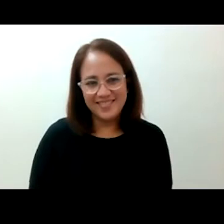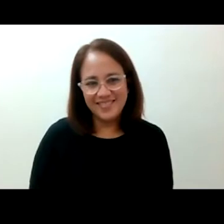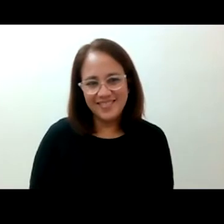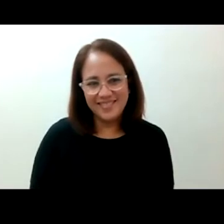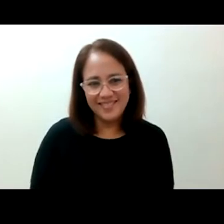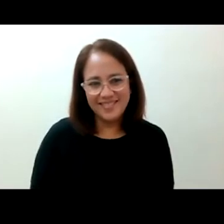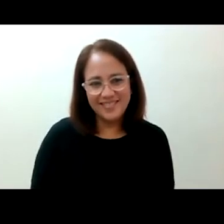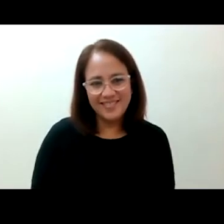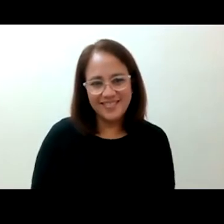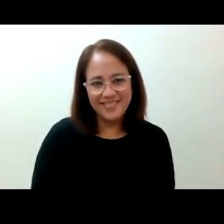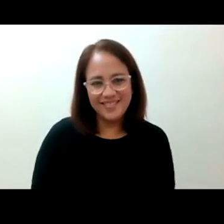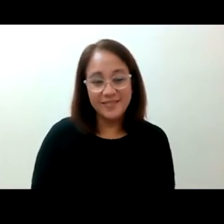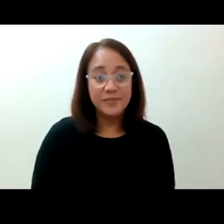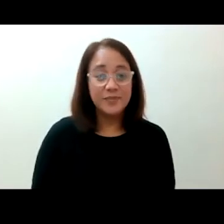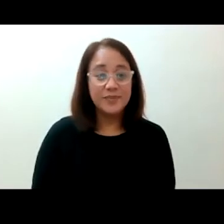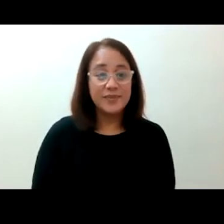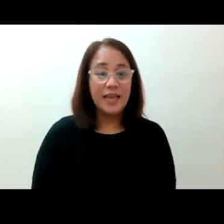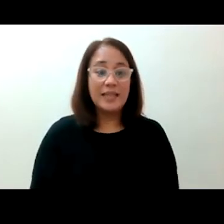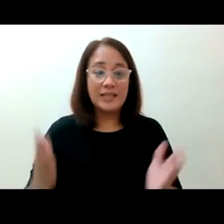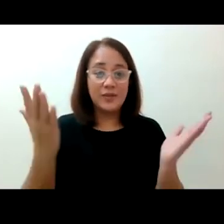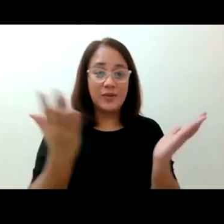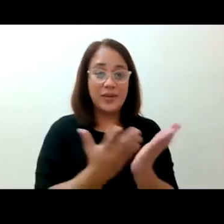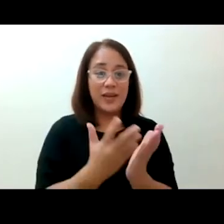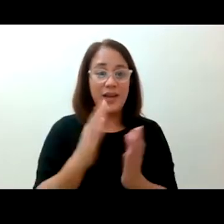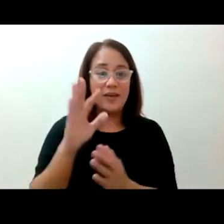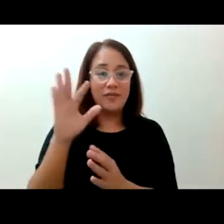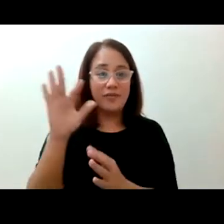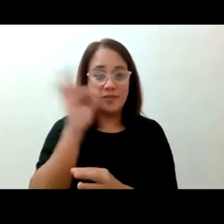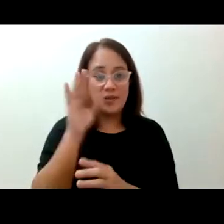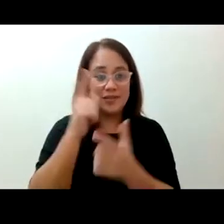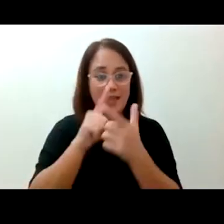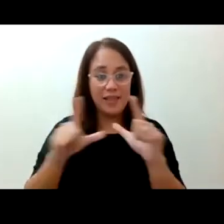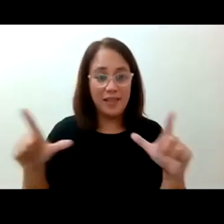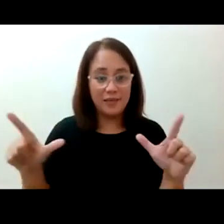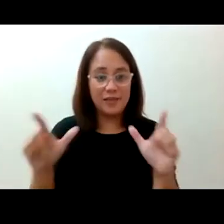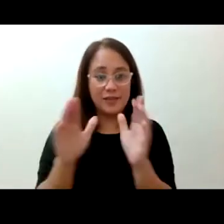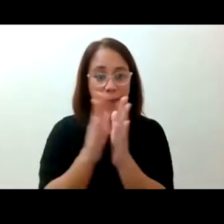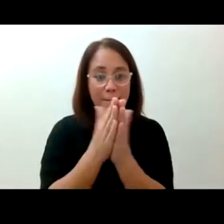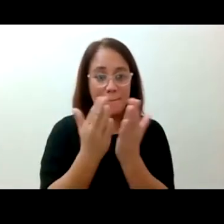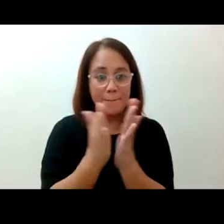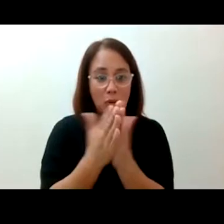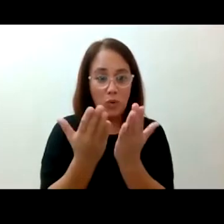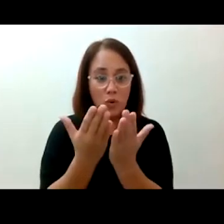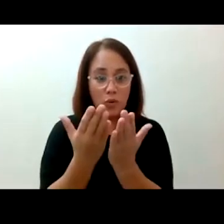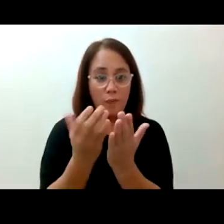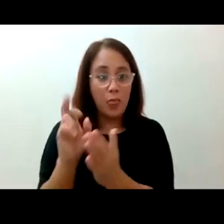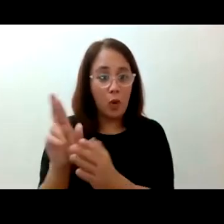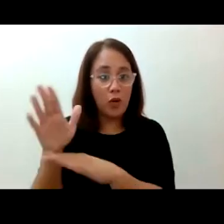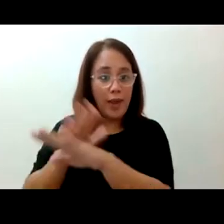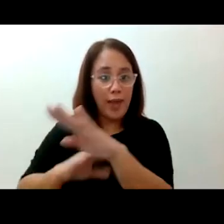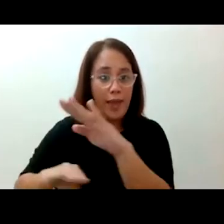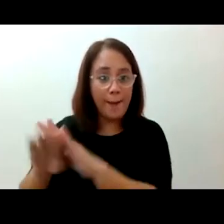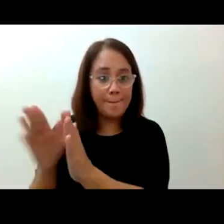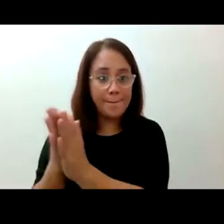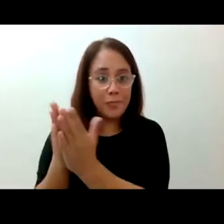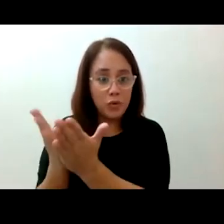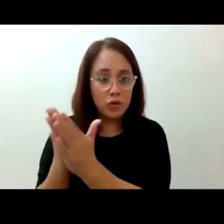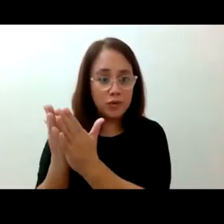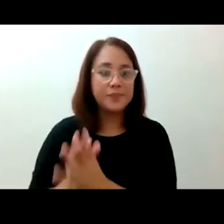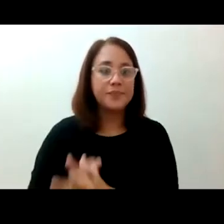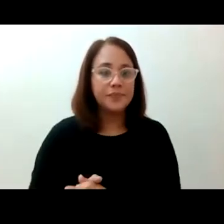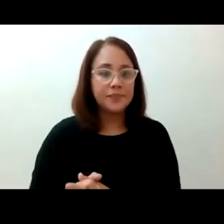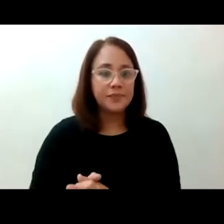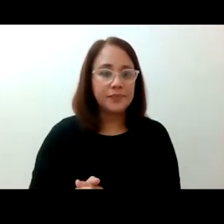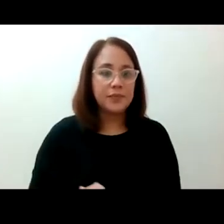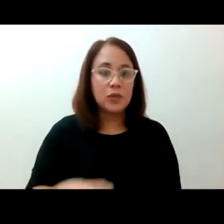Okay, an introductory Filipino Sign Language textbook or handbook should